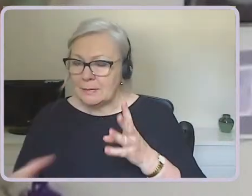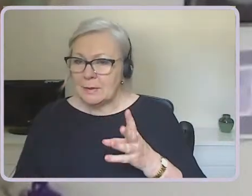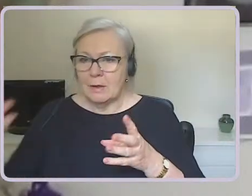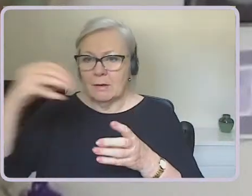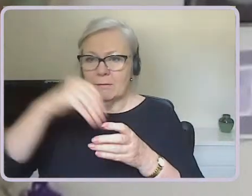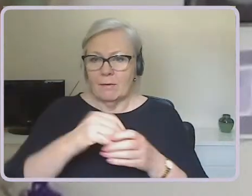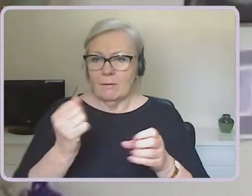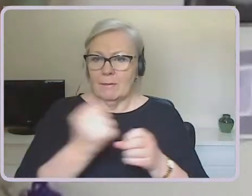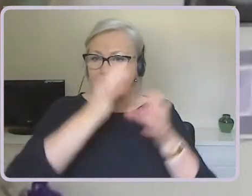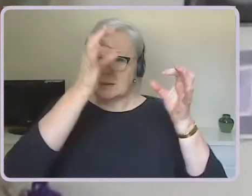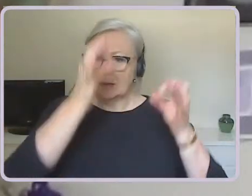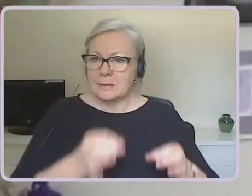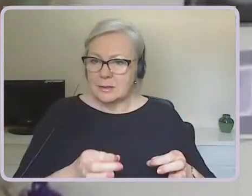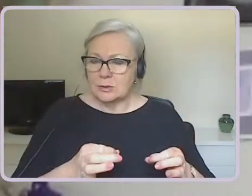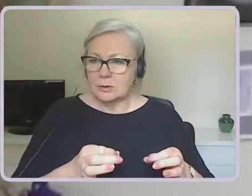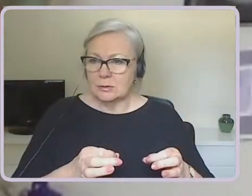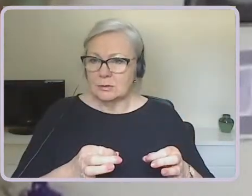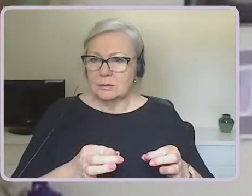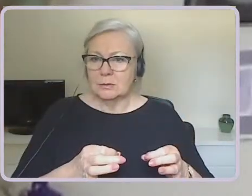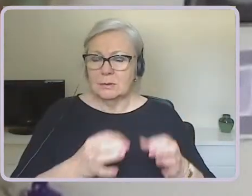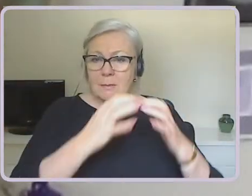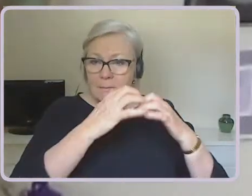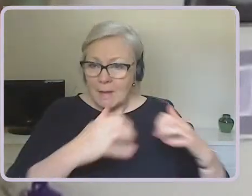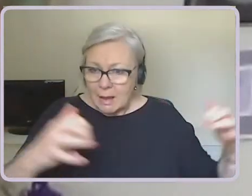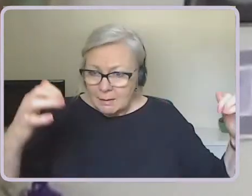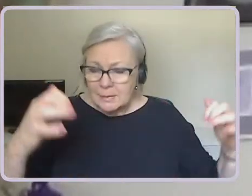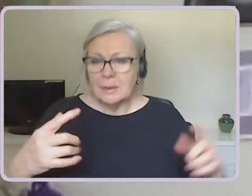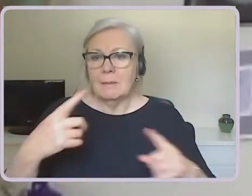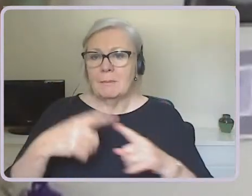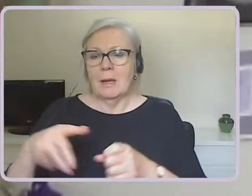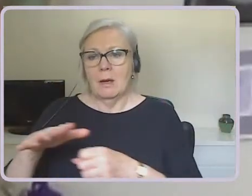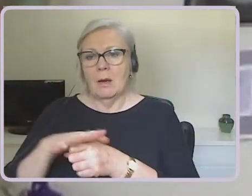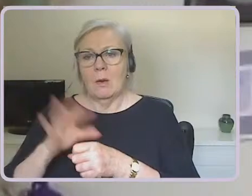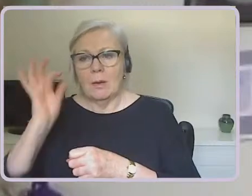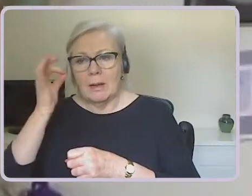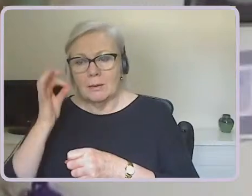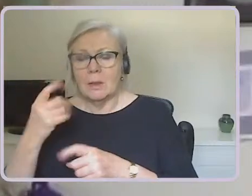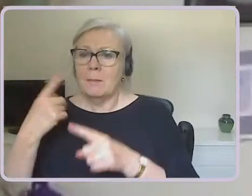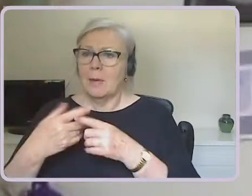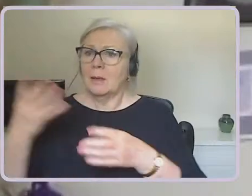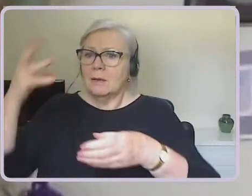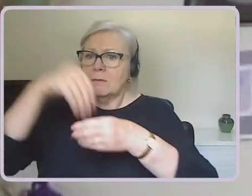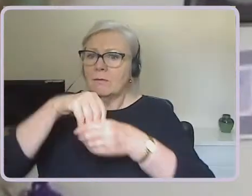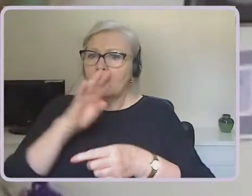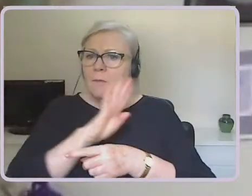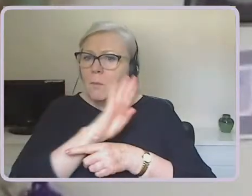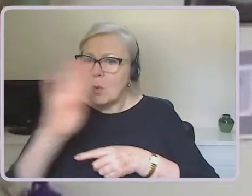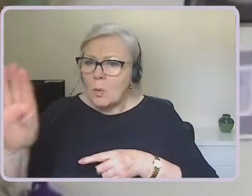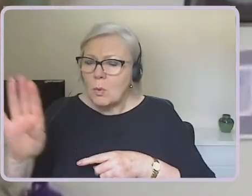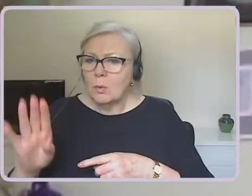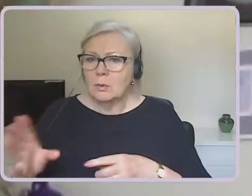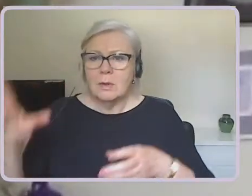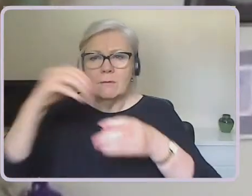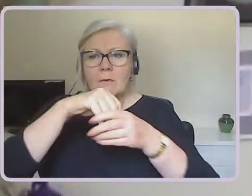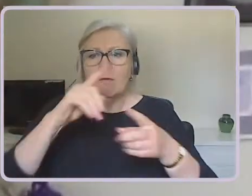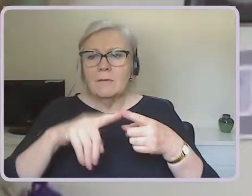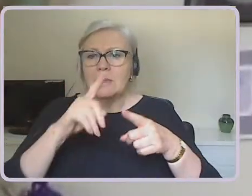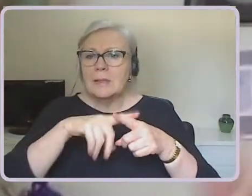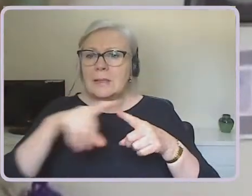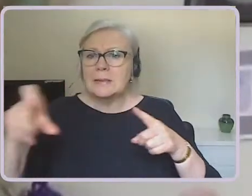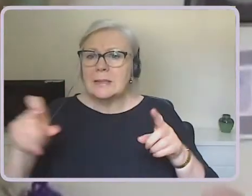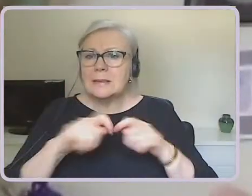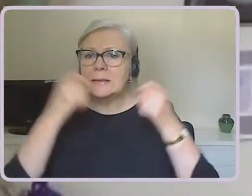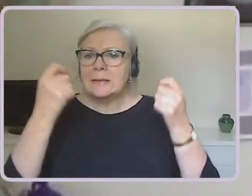local councils, onto the boards that make the decisions, into the executive teams where the money is being allocated so that